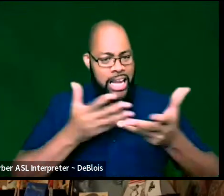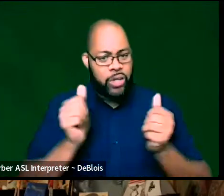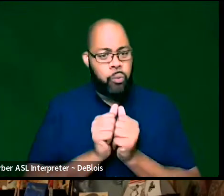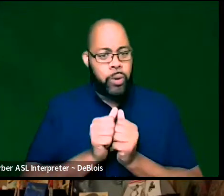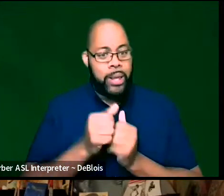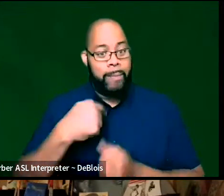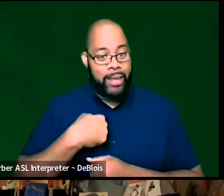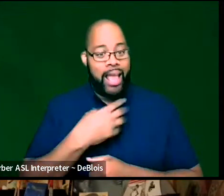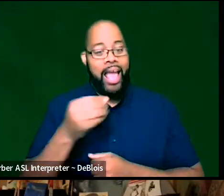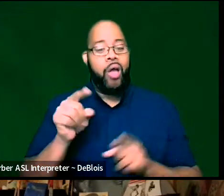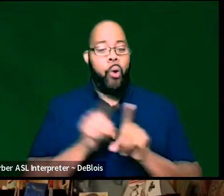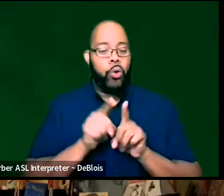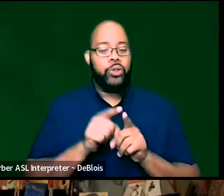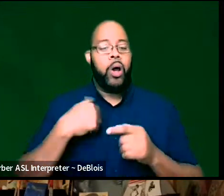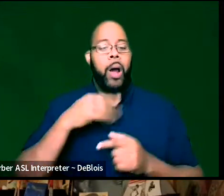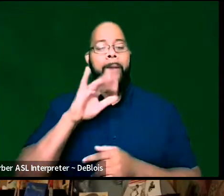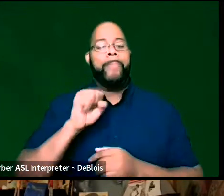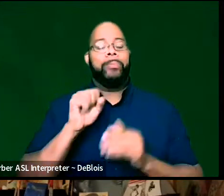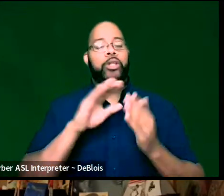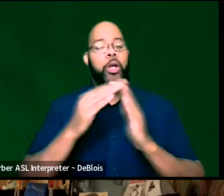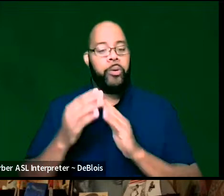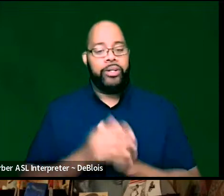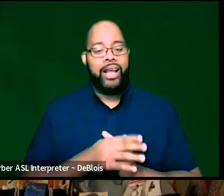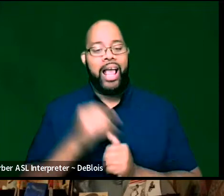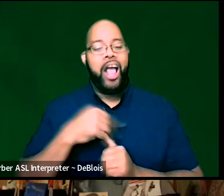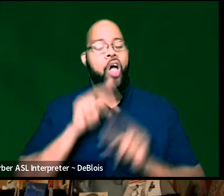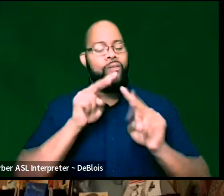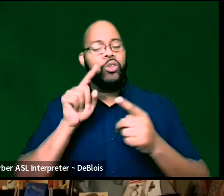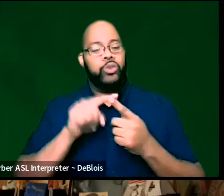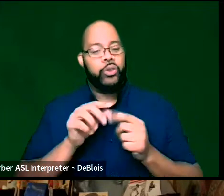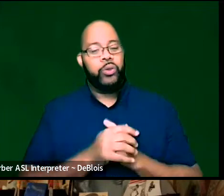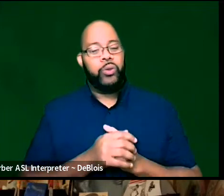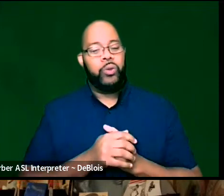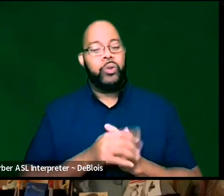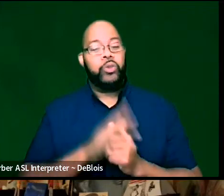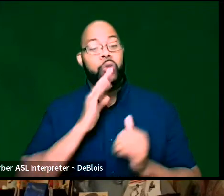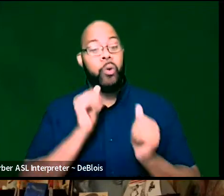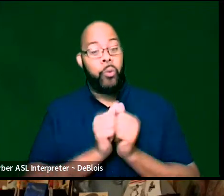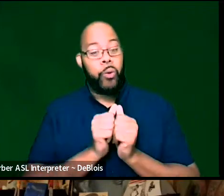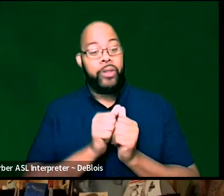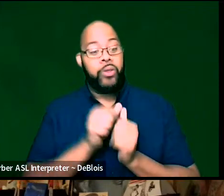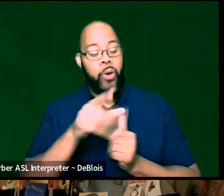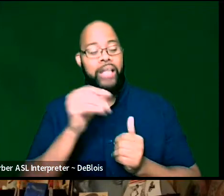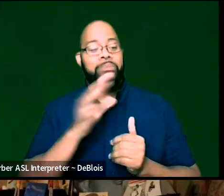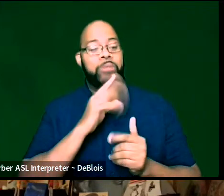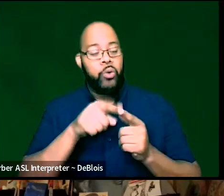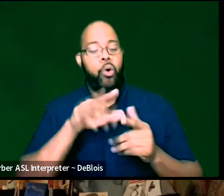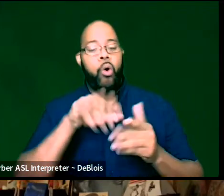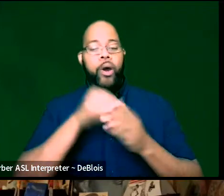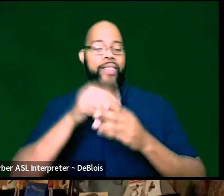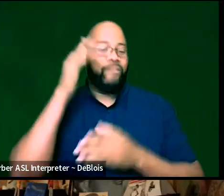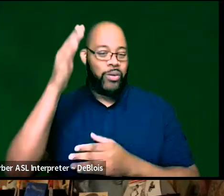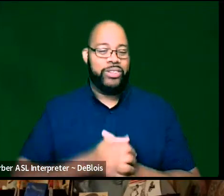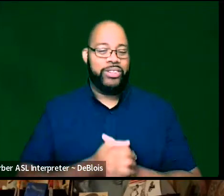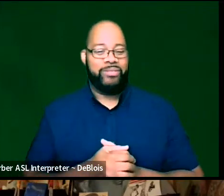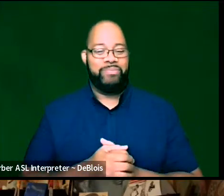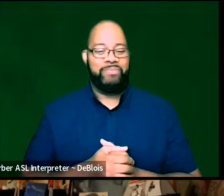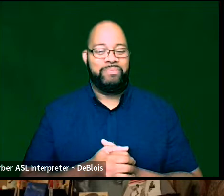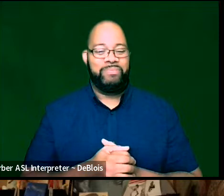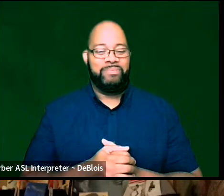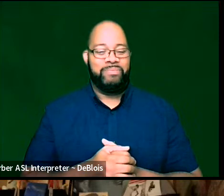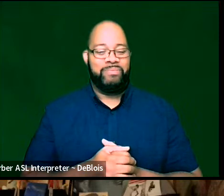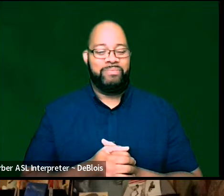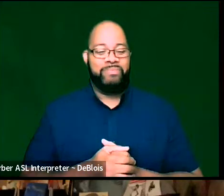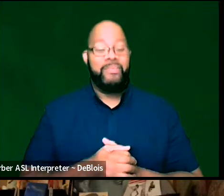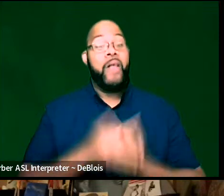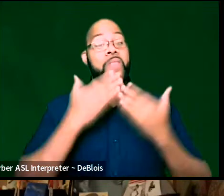with me as well as our BIMS community. And I look forward to talking and speaking with you all in the future. All